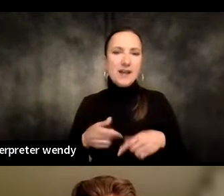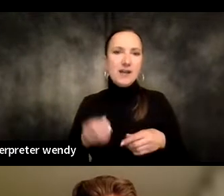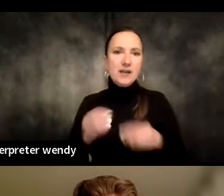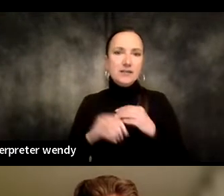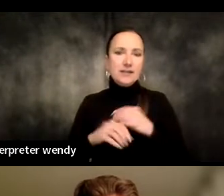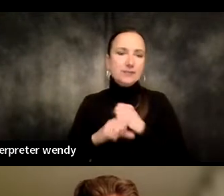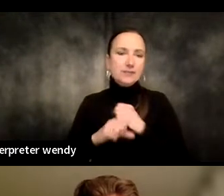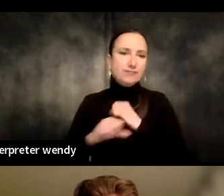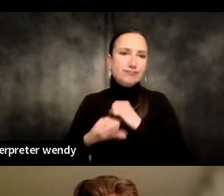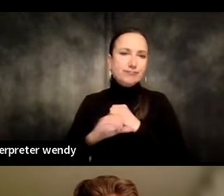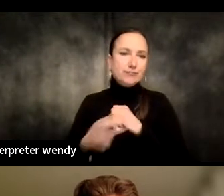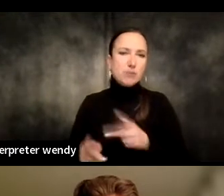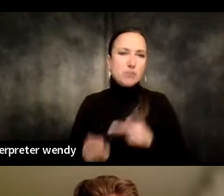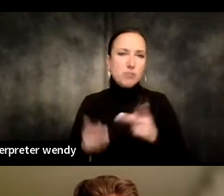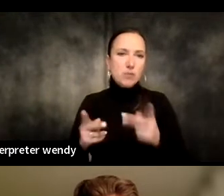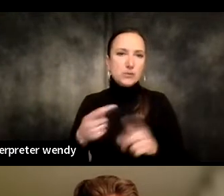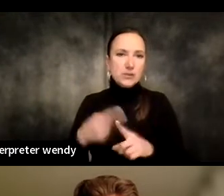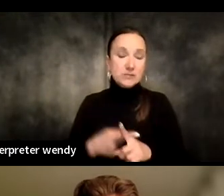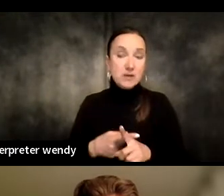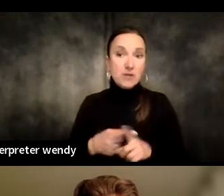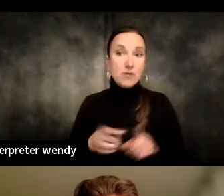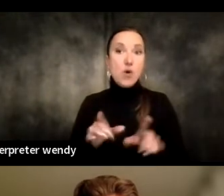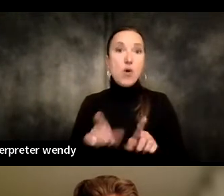month. Also,